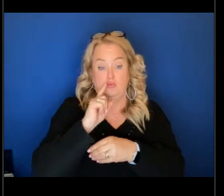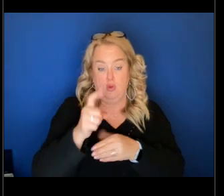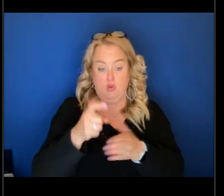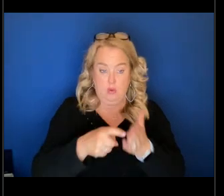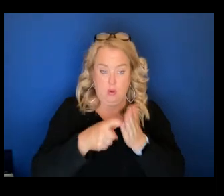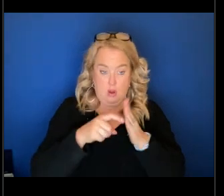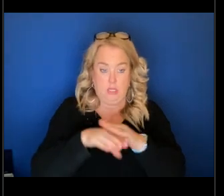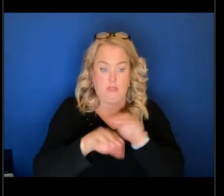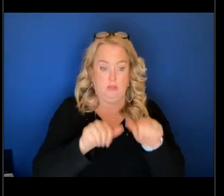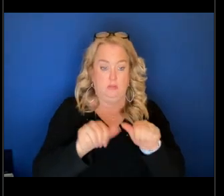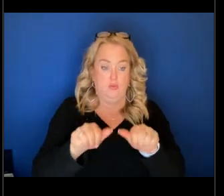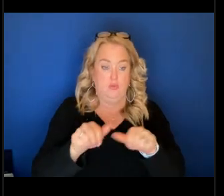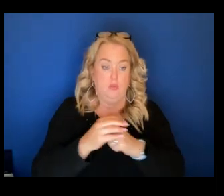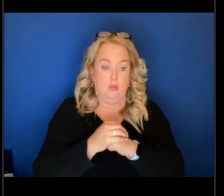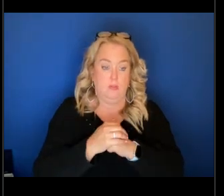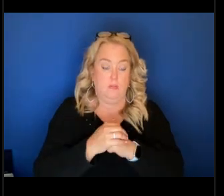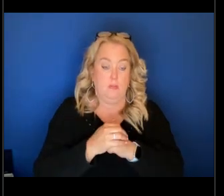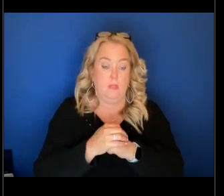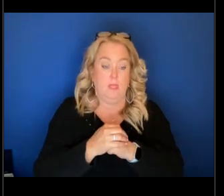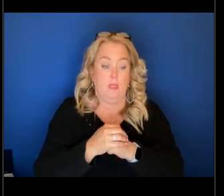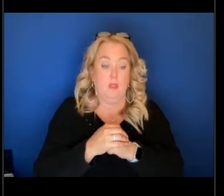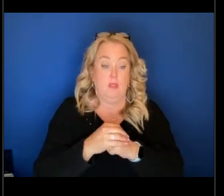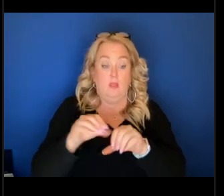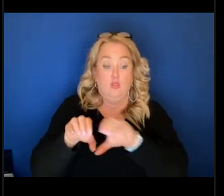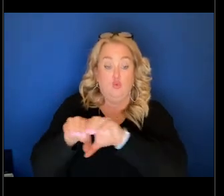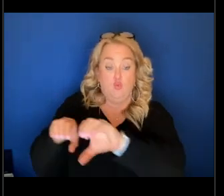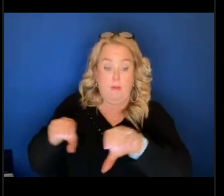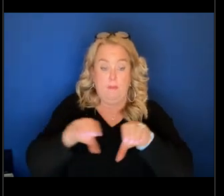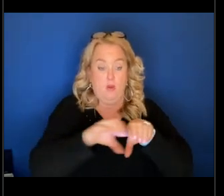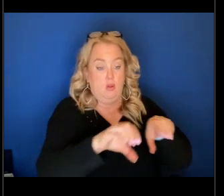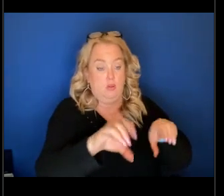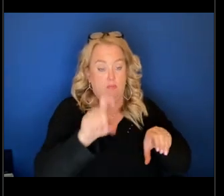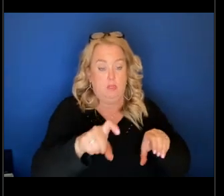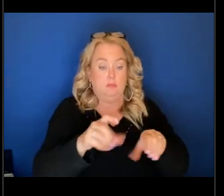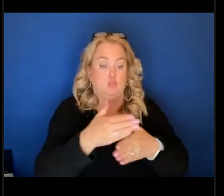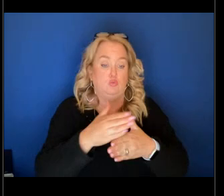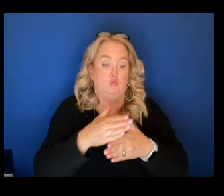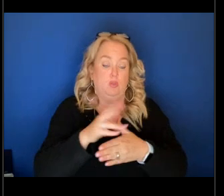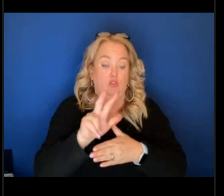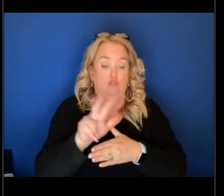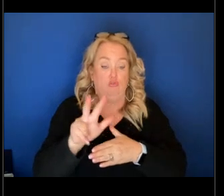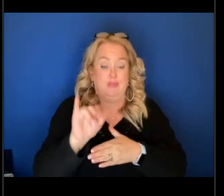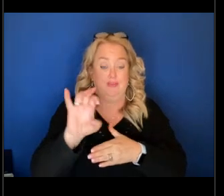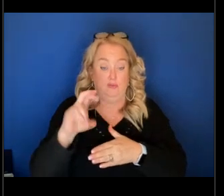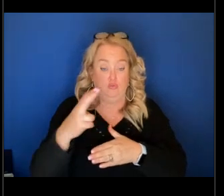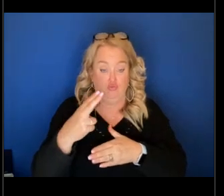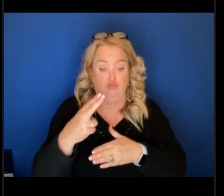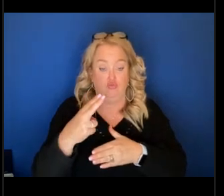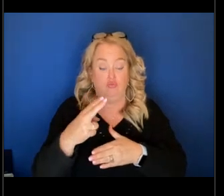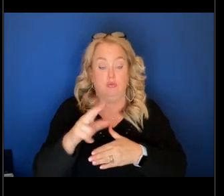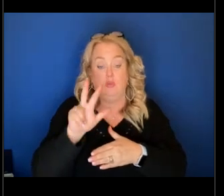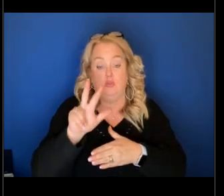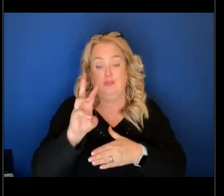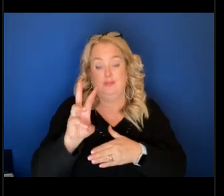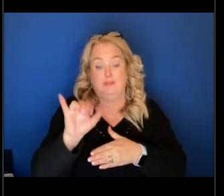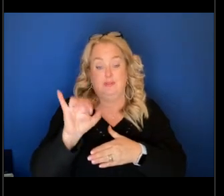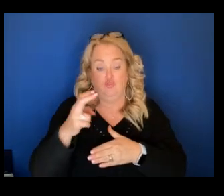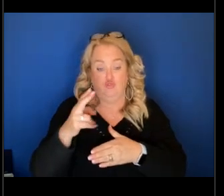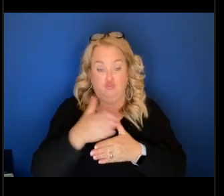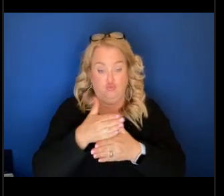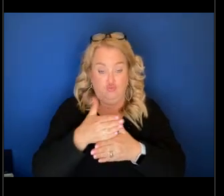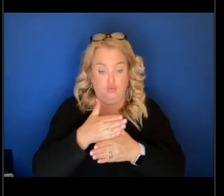accessible. Grab bars must be mounted between 33 inches and 36 inches,